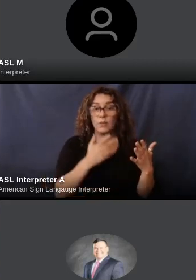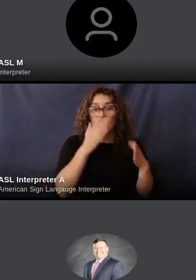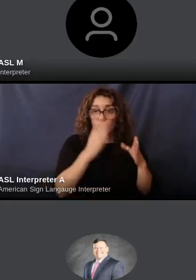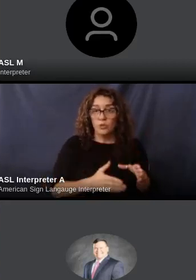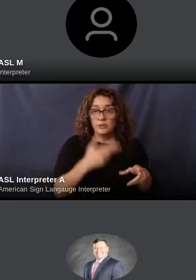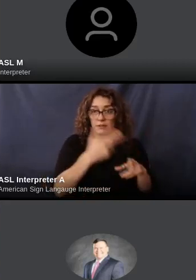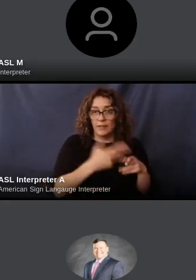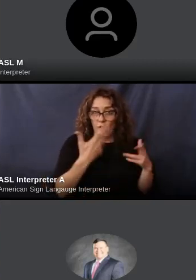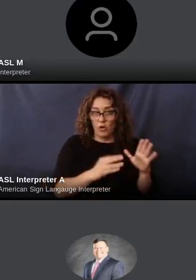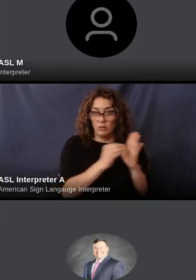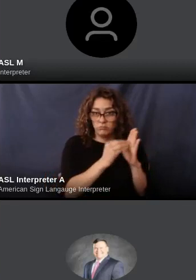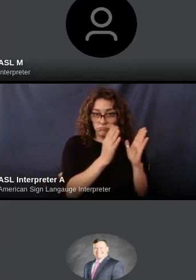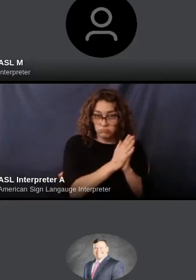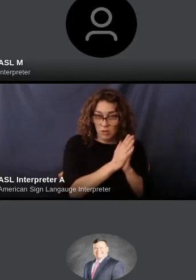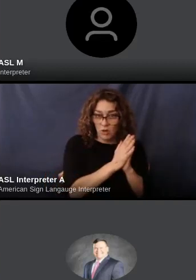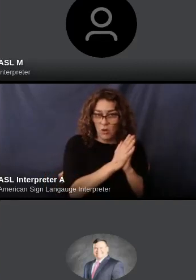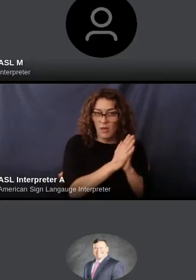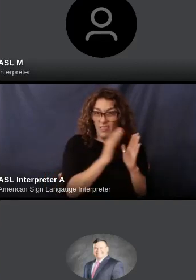Or was it a